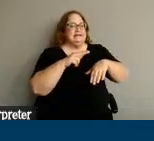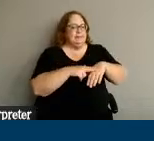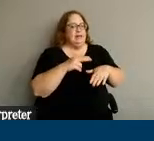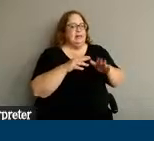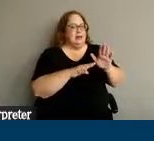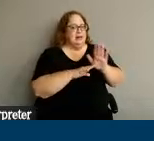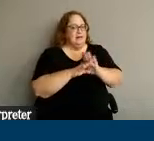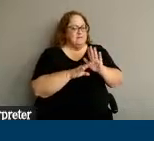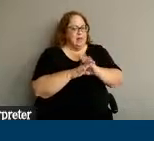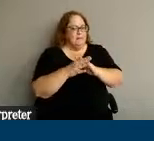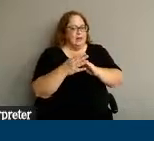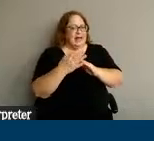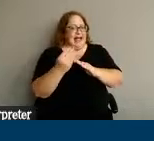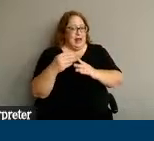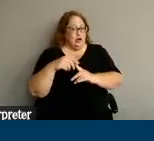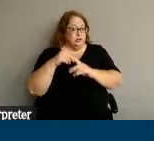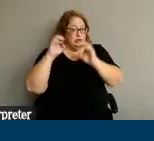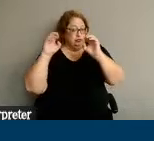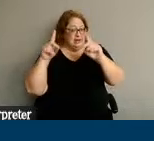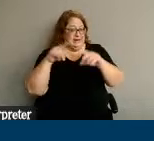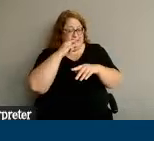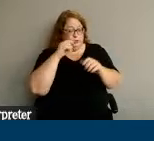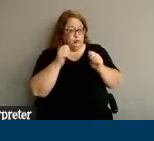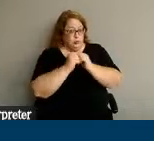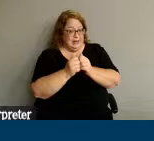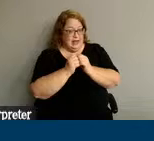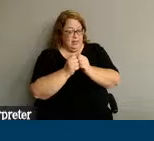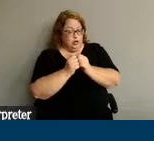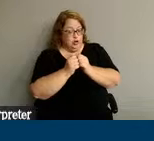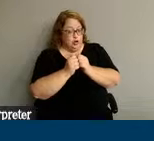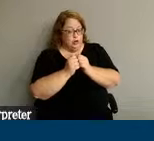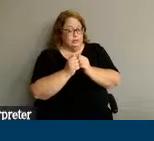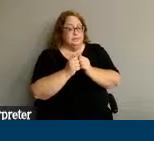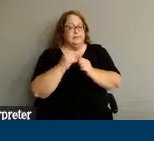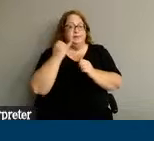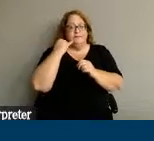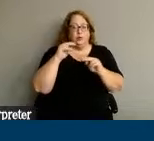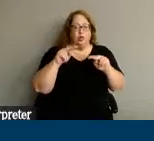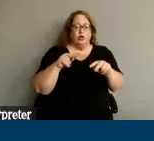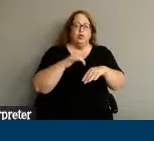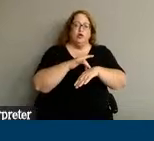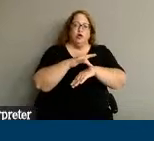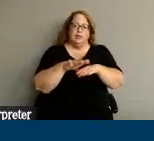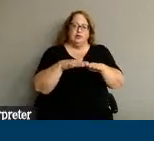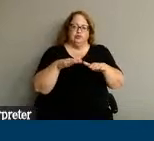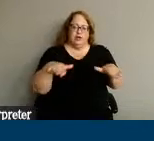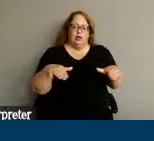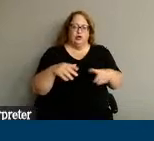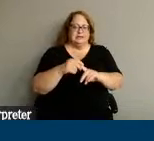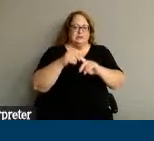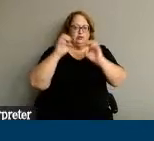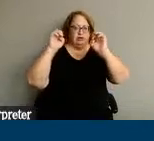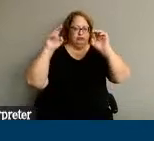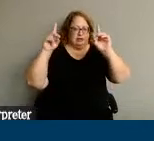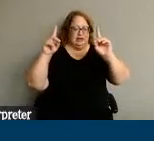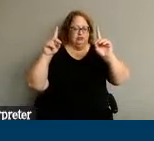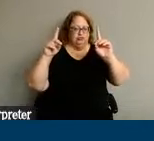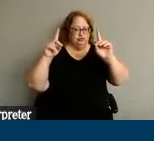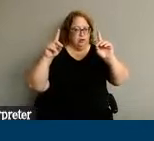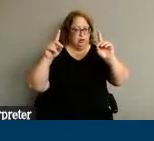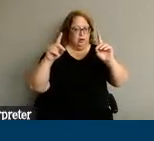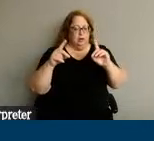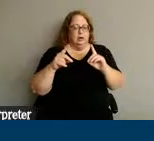Developing in our special education. So if you look down here, the early childhood special education